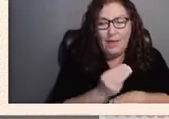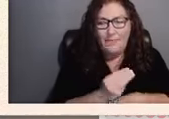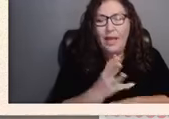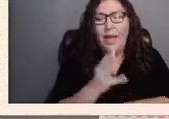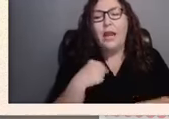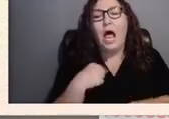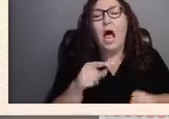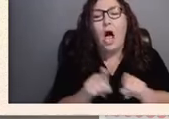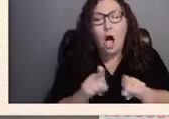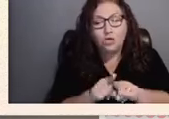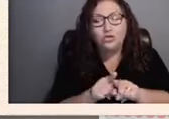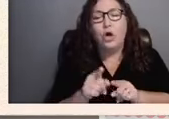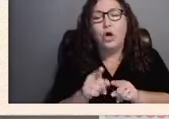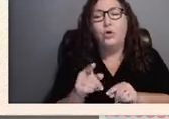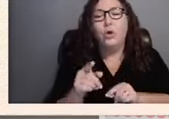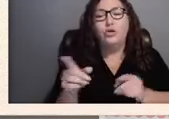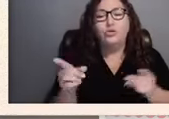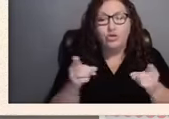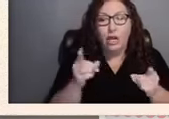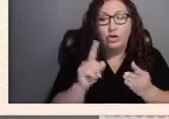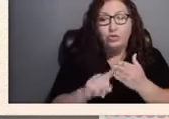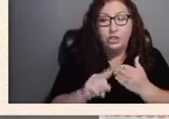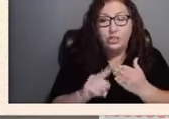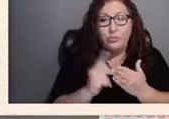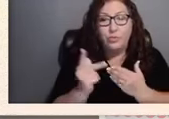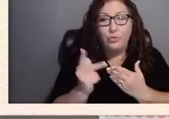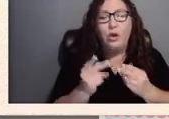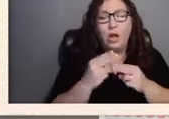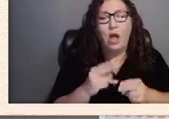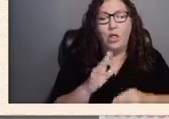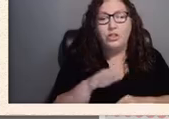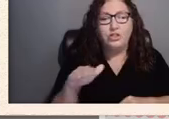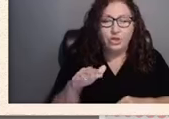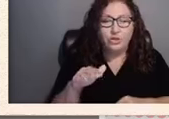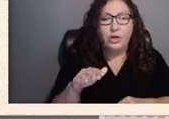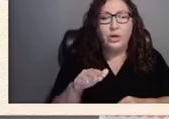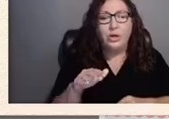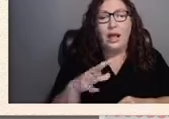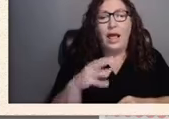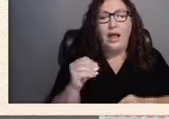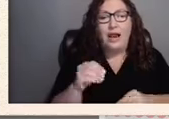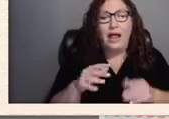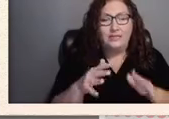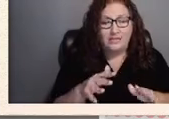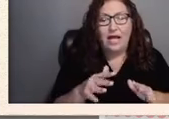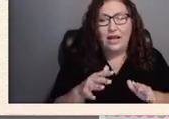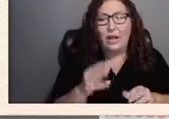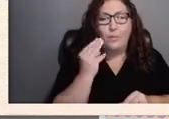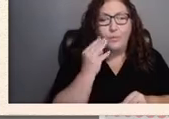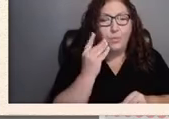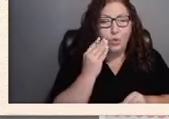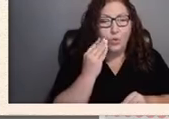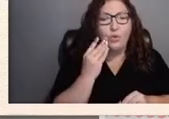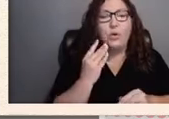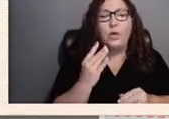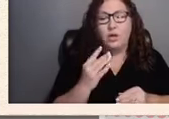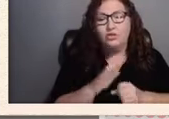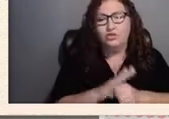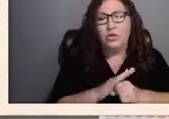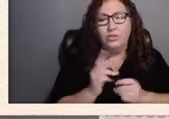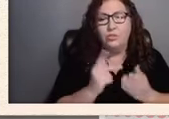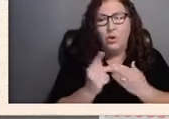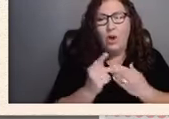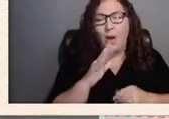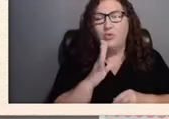a research program called the Child and Adolescent Mood and Anxiety Treatment Program, which I'll speak a little bit about right at the end, since we have some